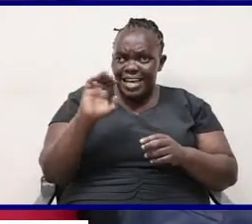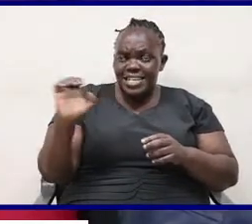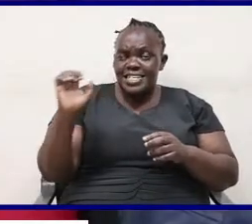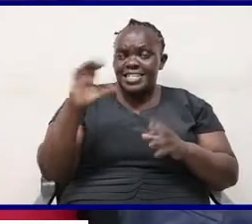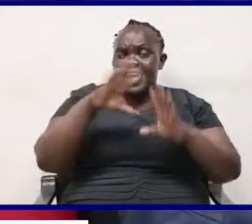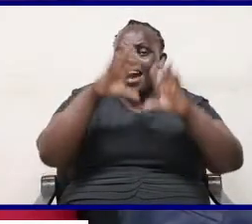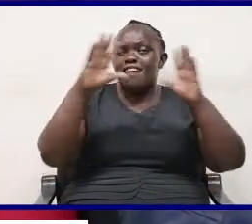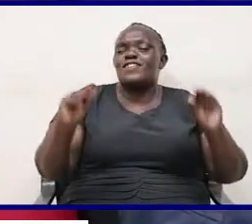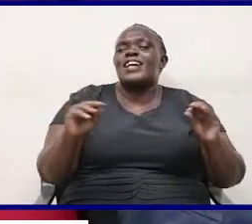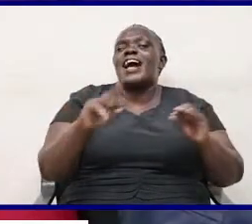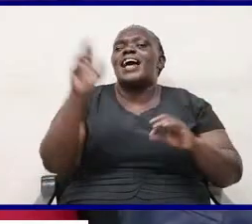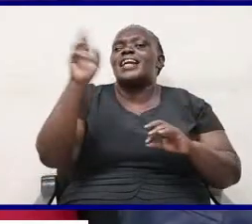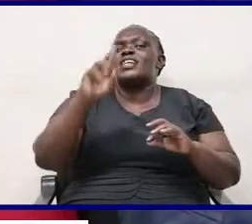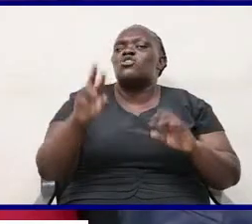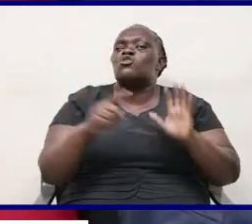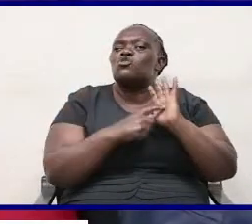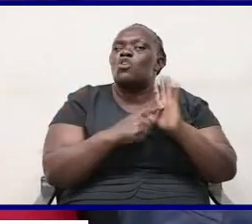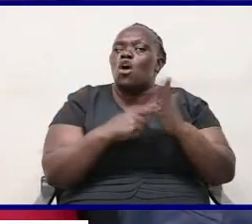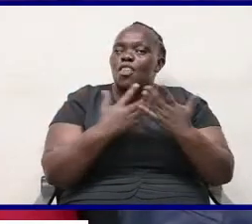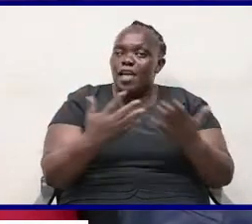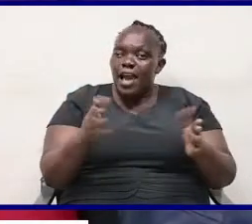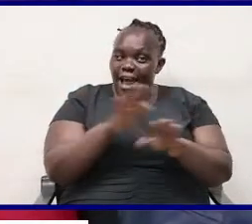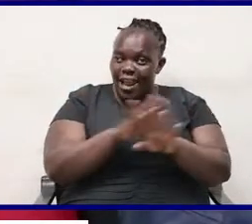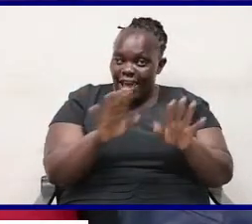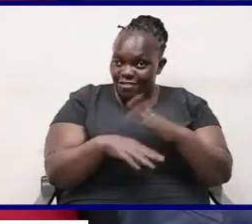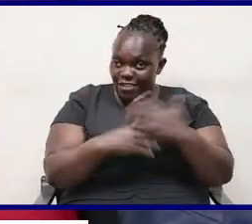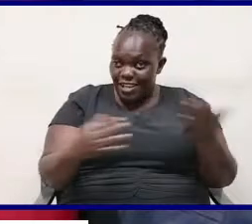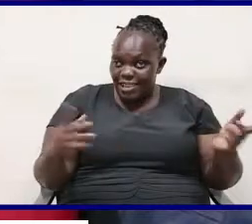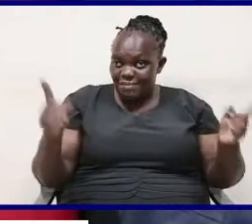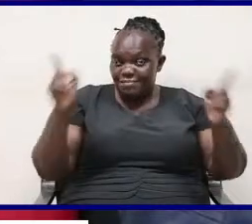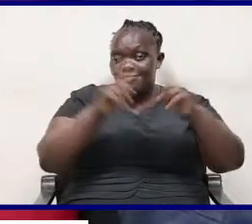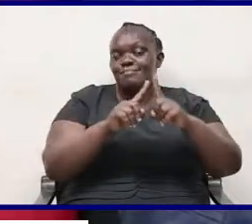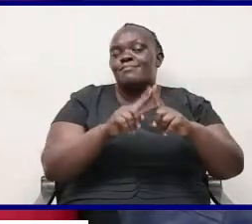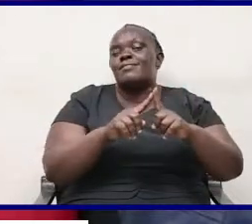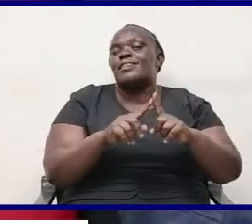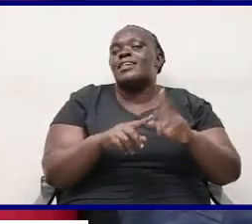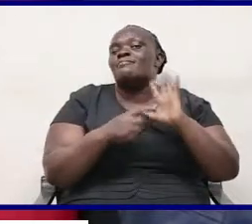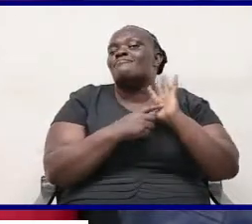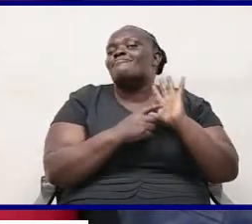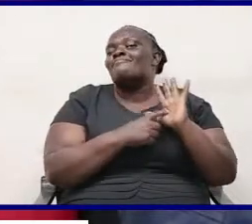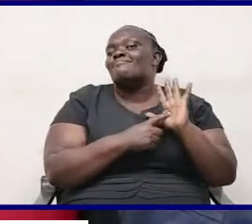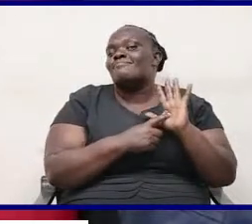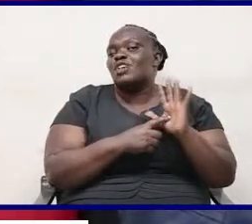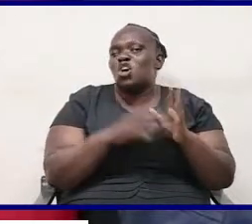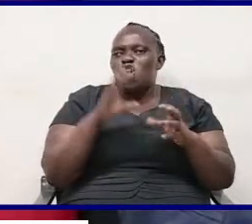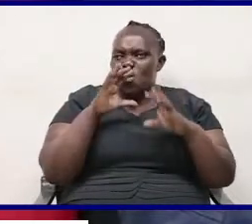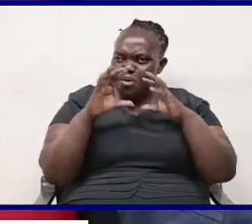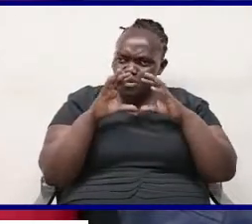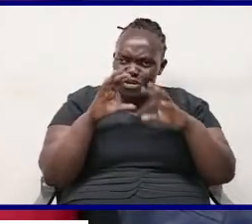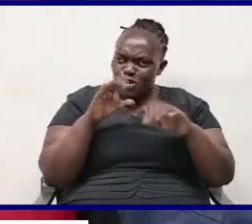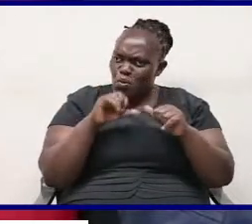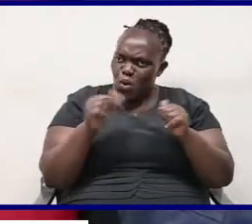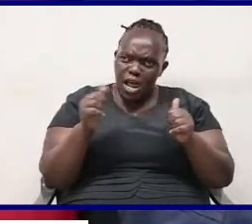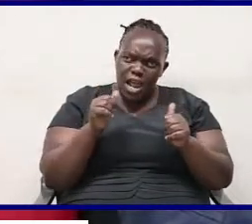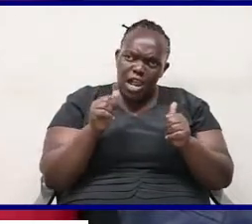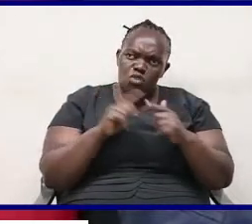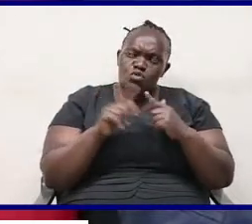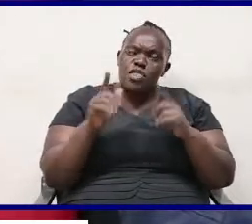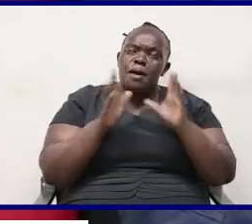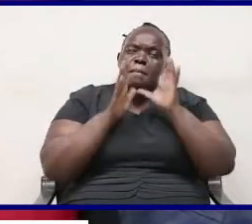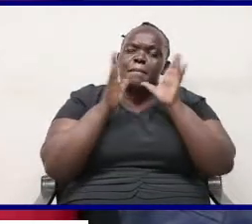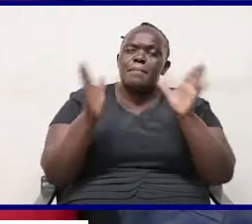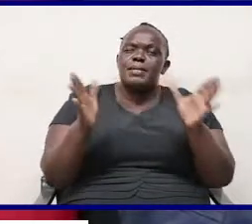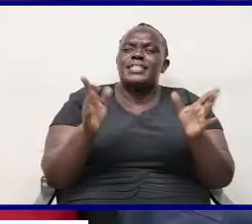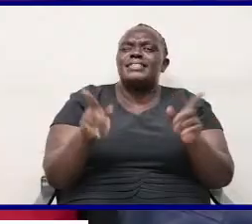Africa region to bring their products and everything for purposes of exhibition. But we didn't communicate so to the public. So